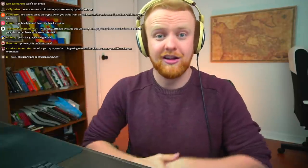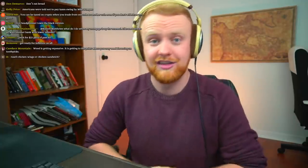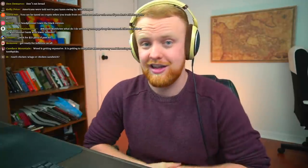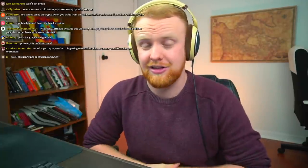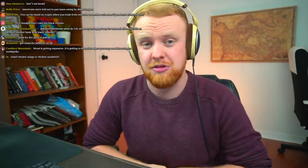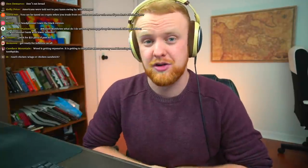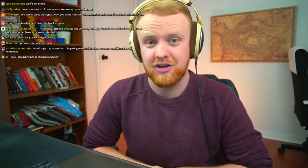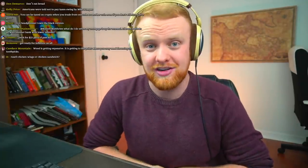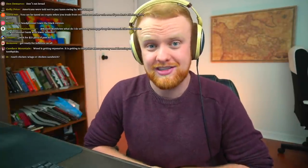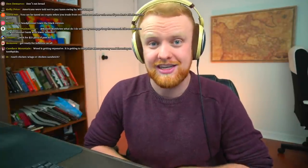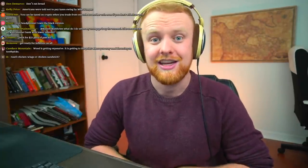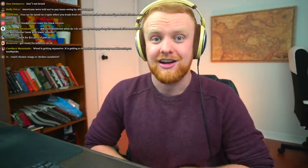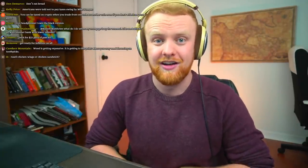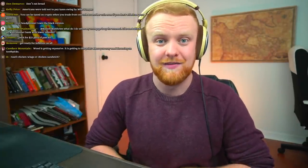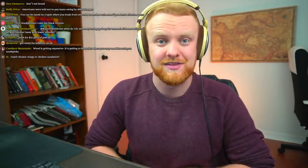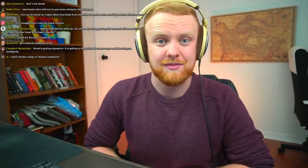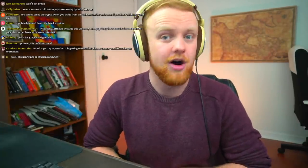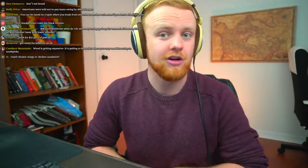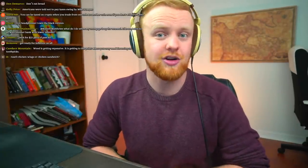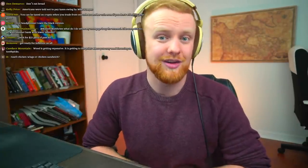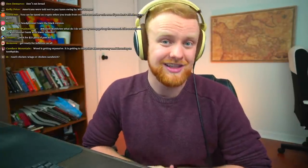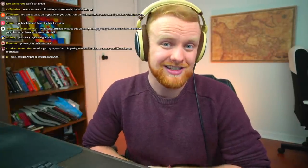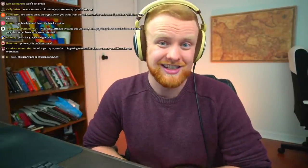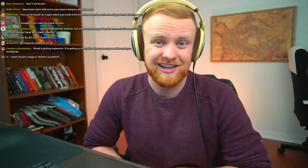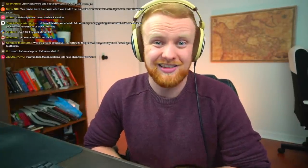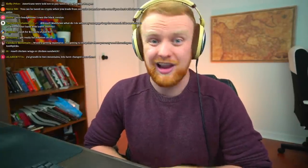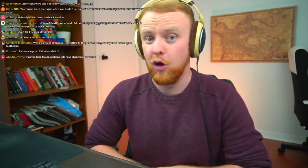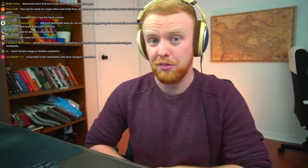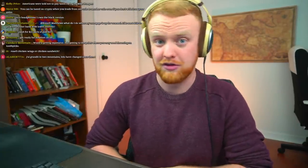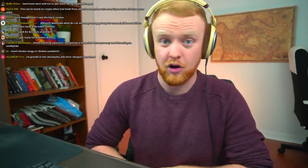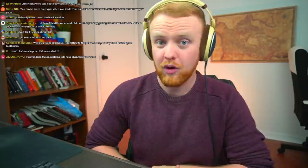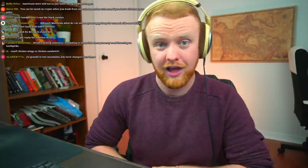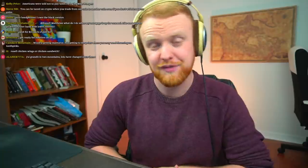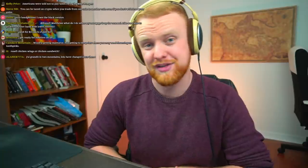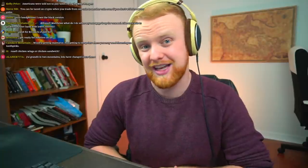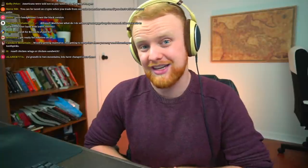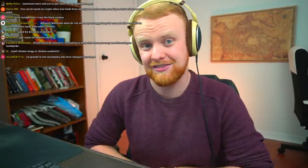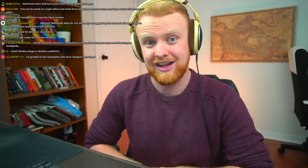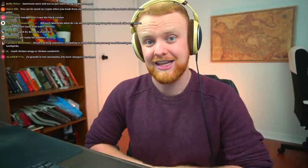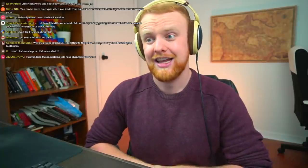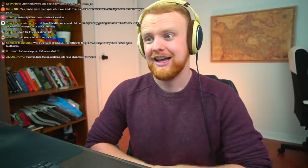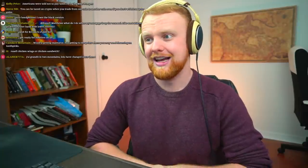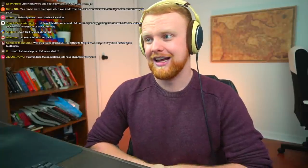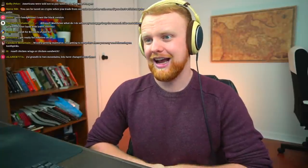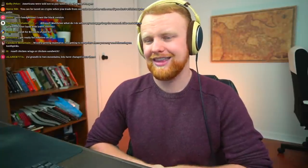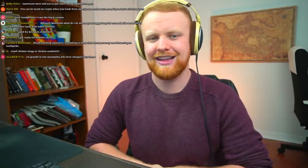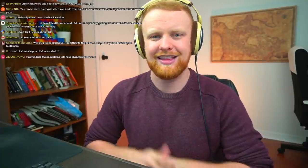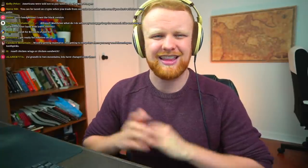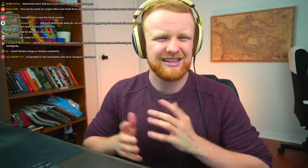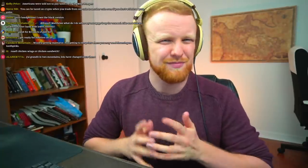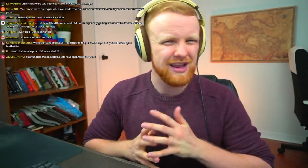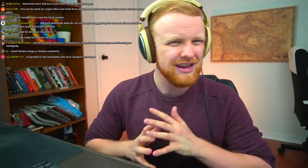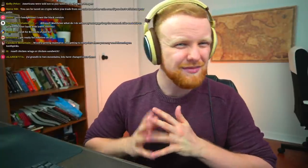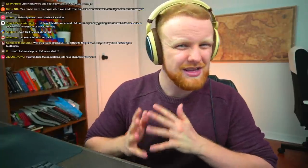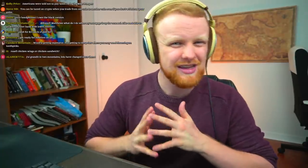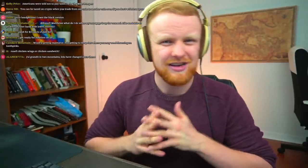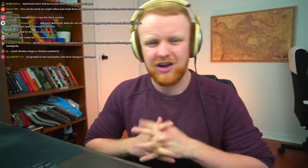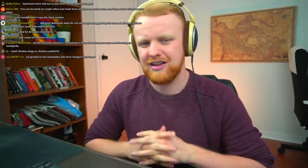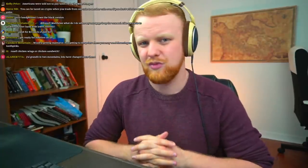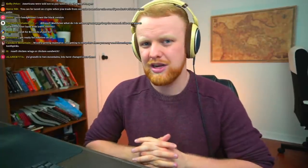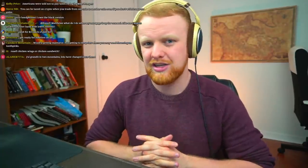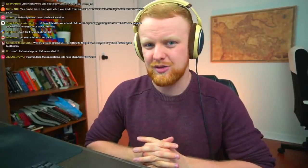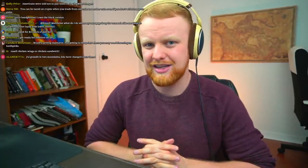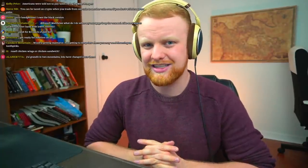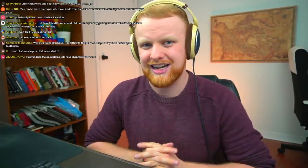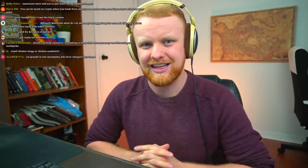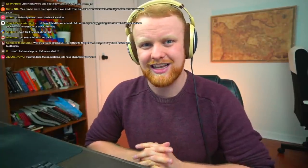it all in cryptocurrency on some altcoin that's gonna, they hope, grow 100%, right? I think that's maybe not